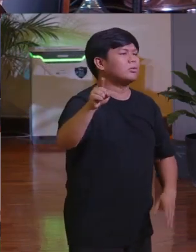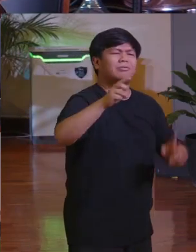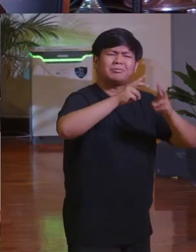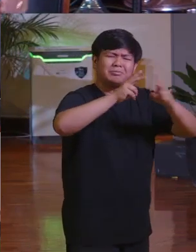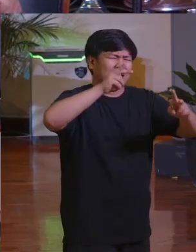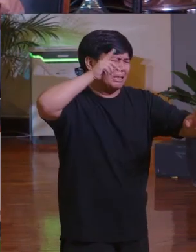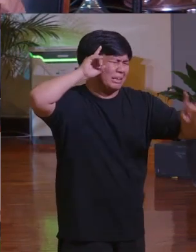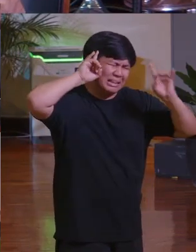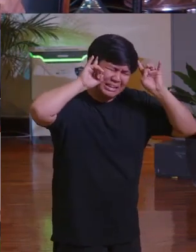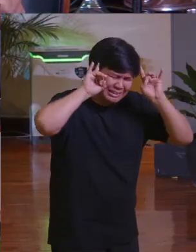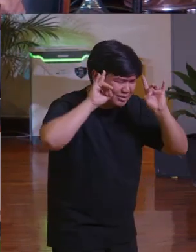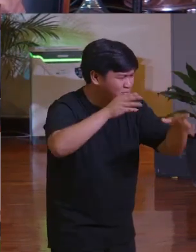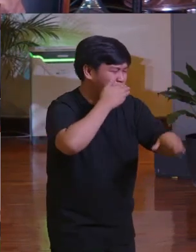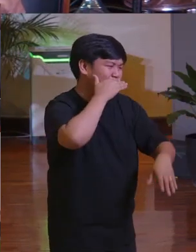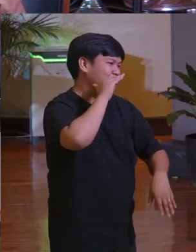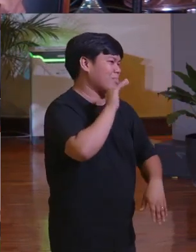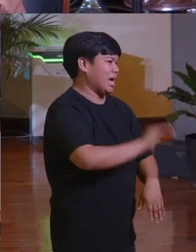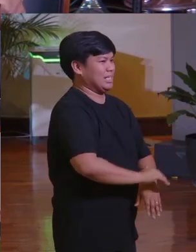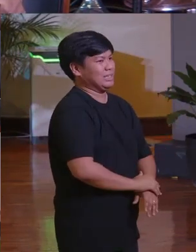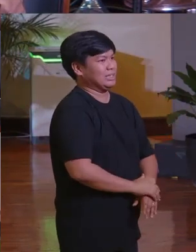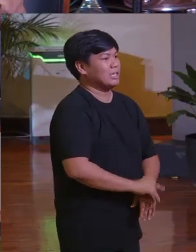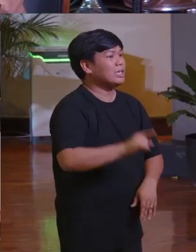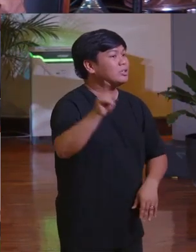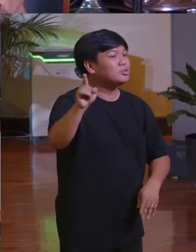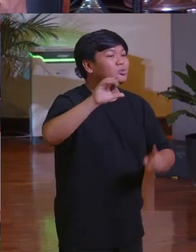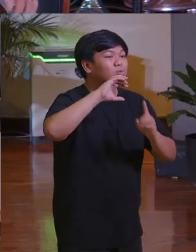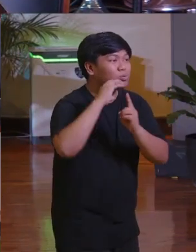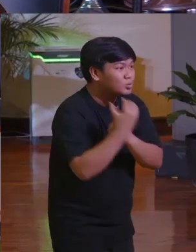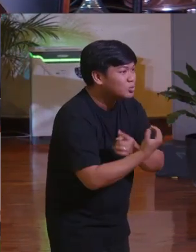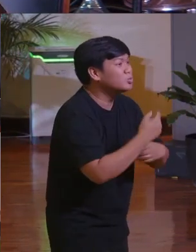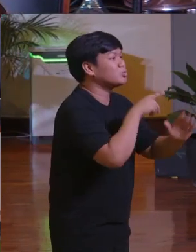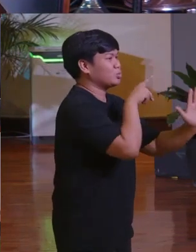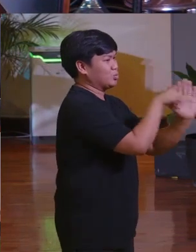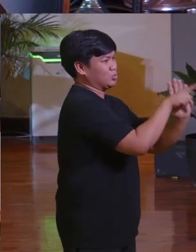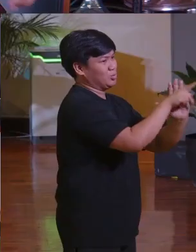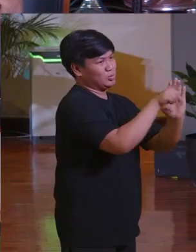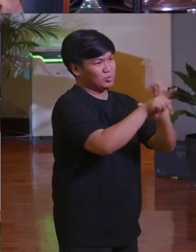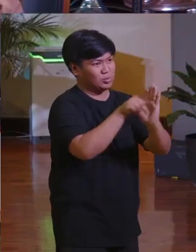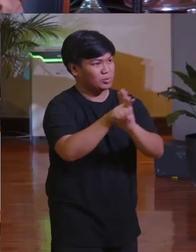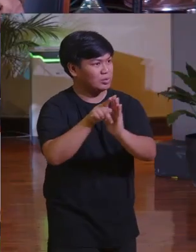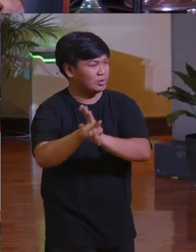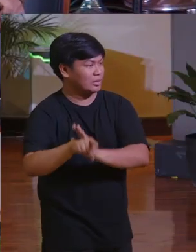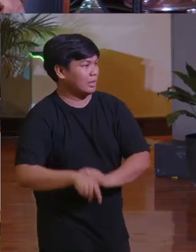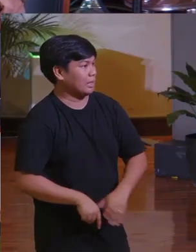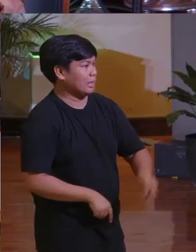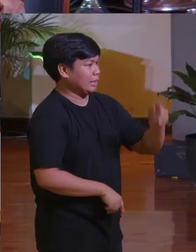bayang Assyria, ang kanilang capital ay Nineveh.